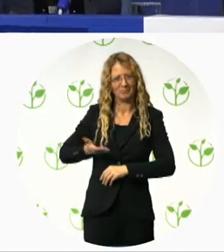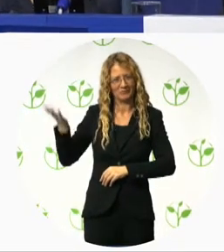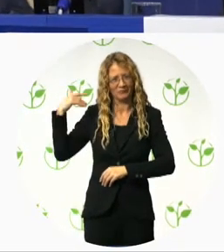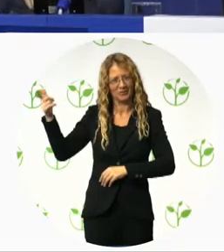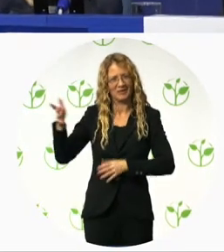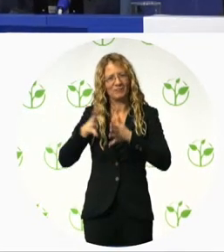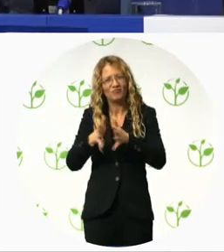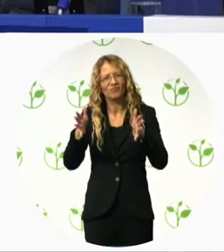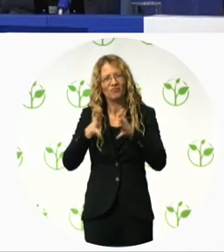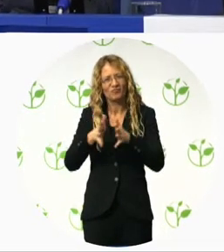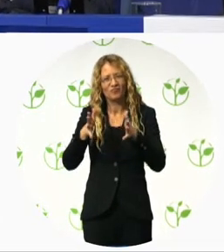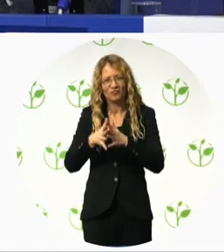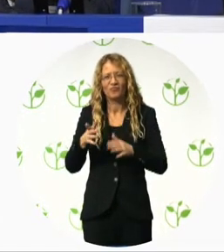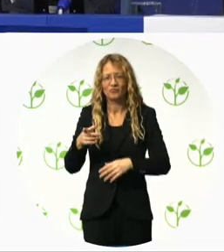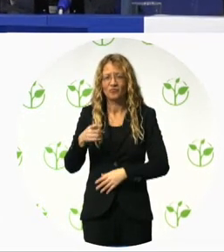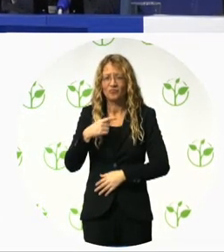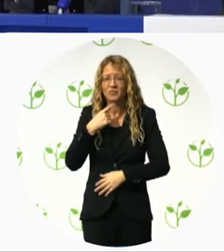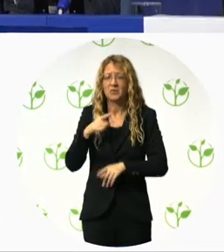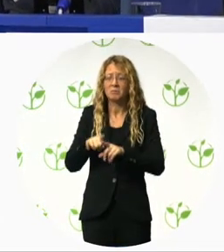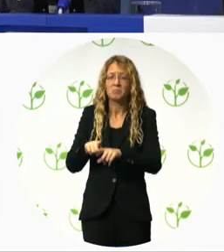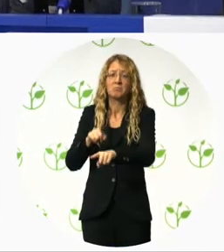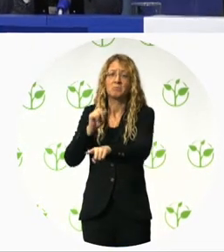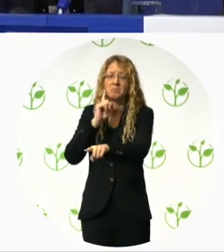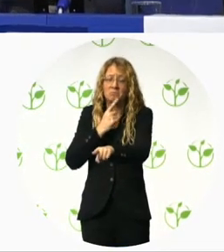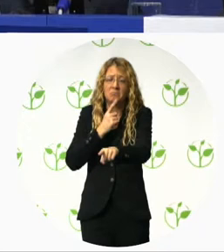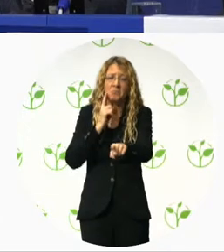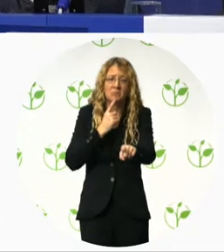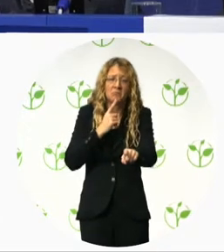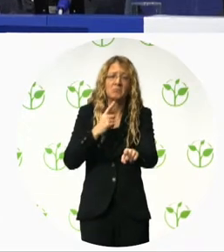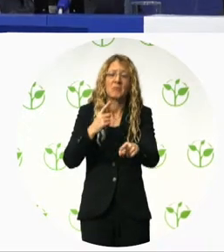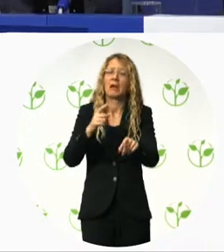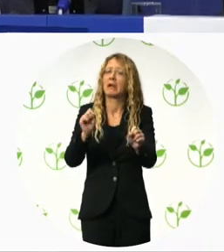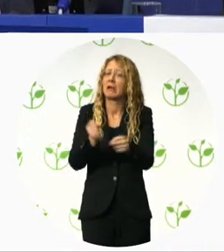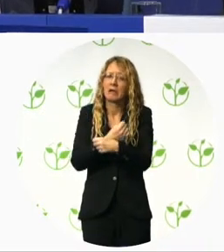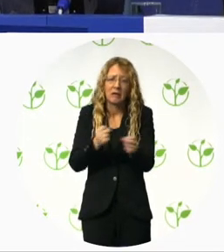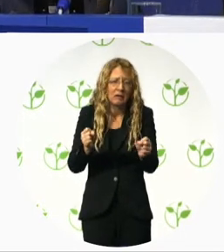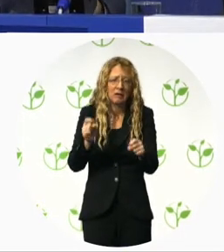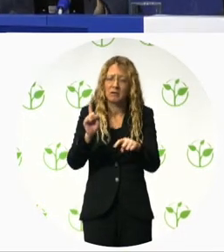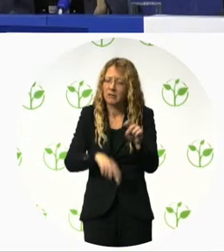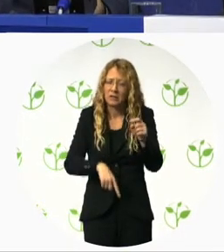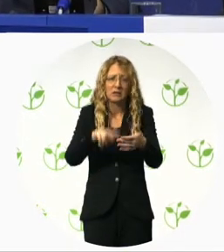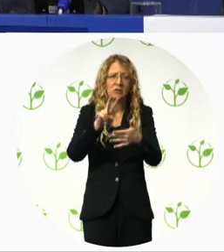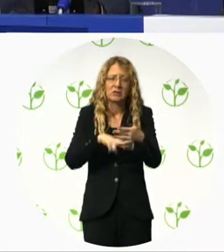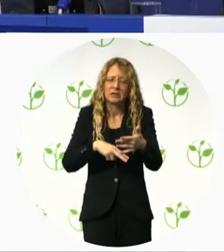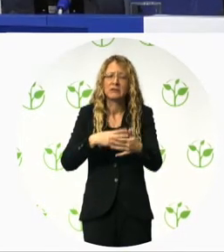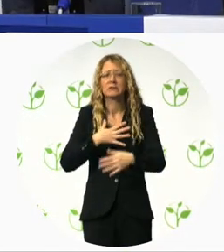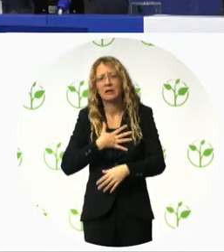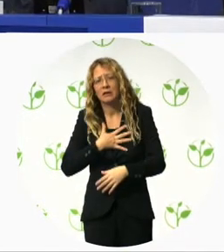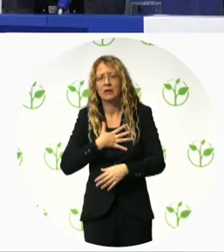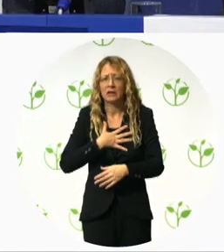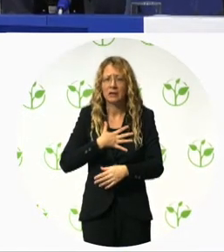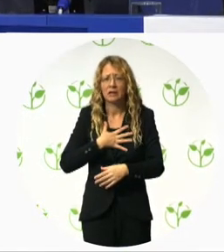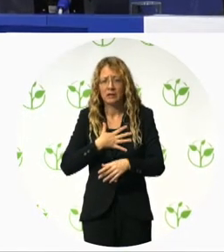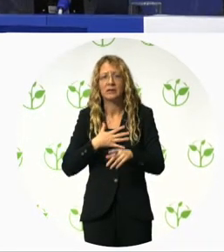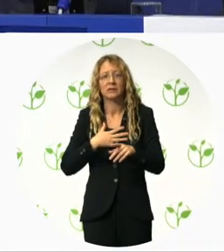in literacy level. Since our technology works with text-to-speech, there is a minimum requirement. So we try